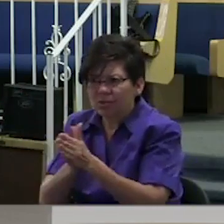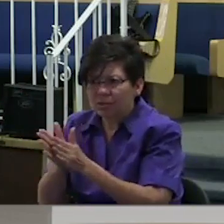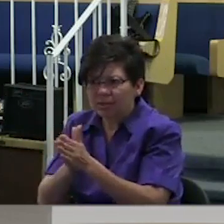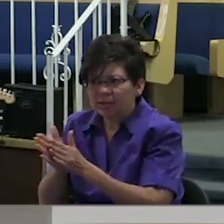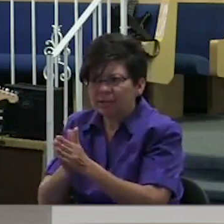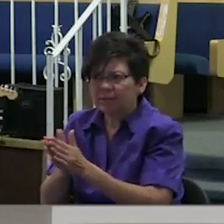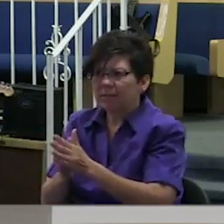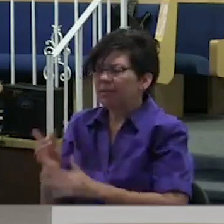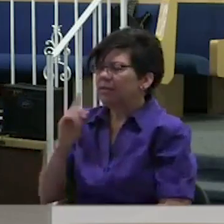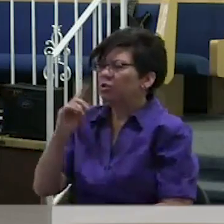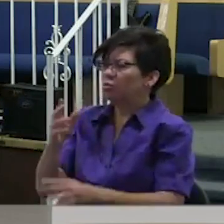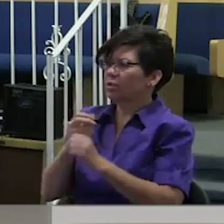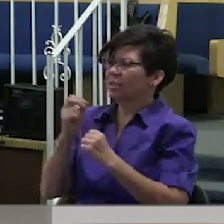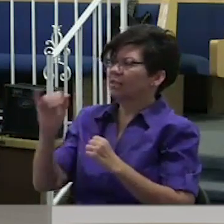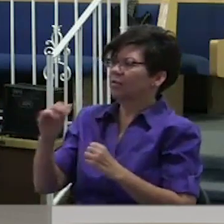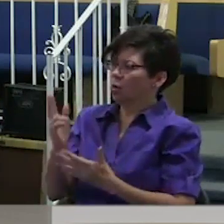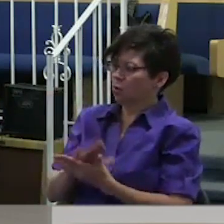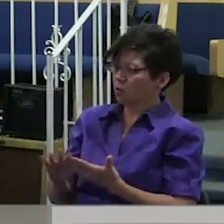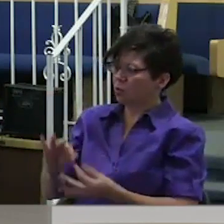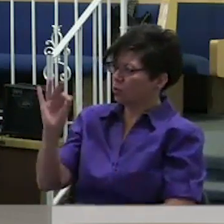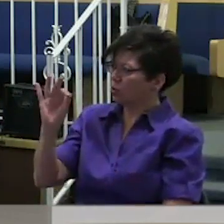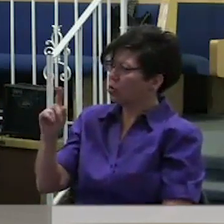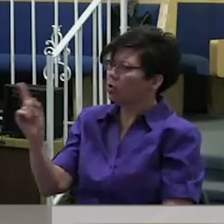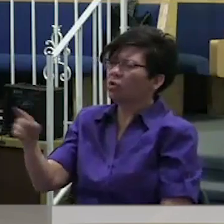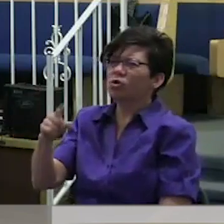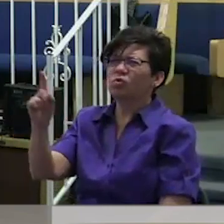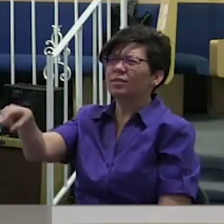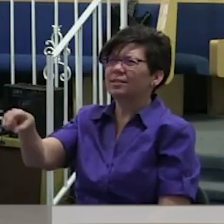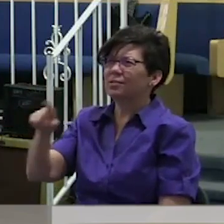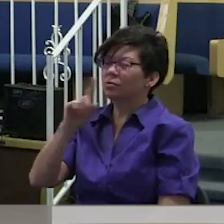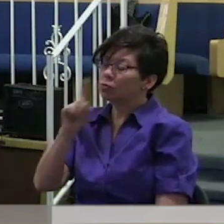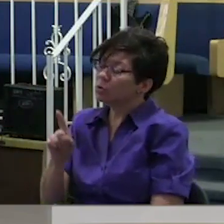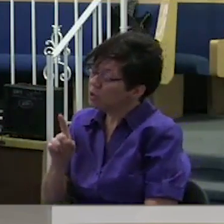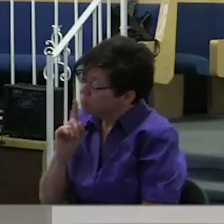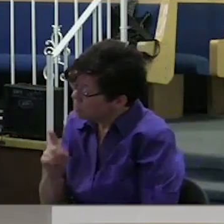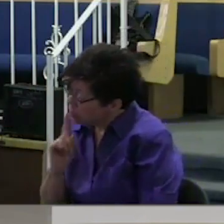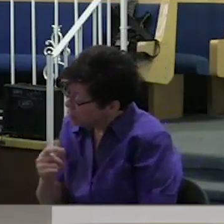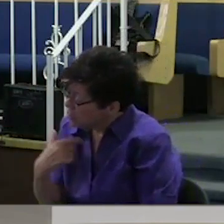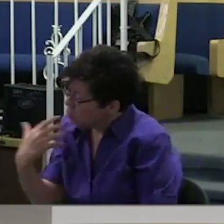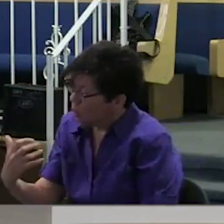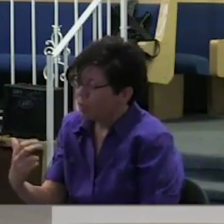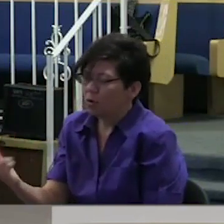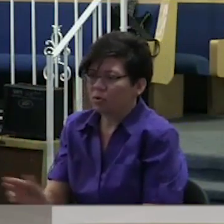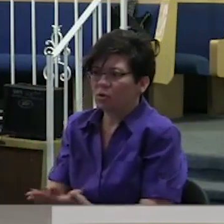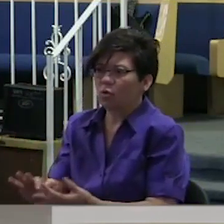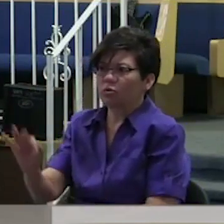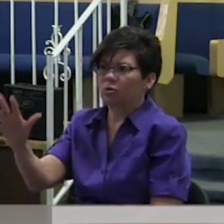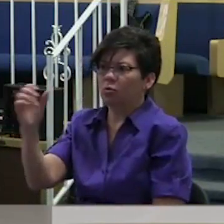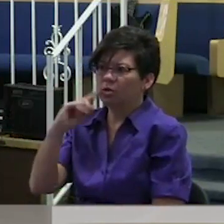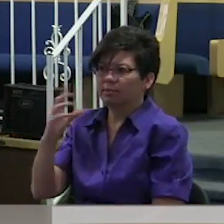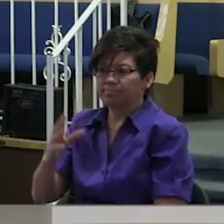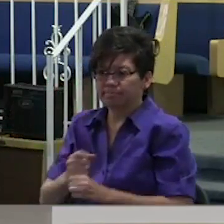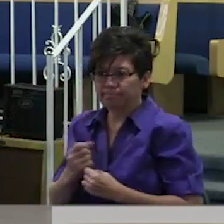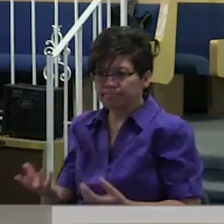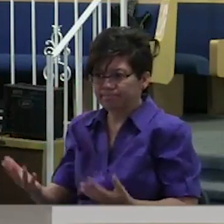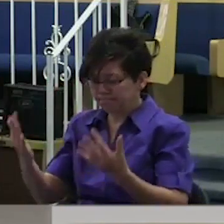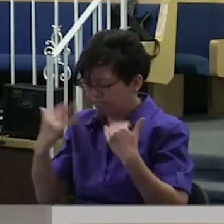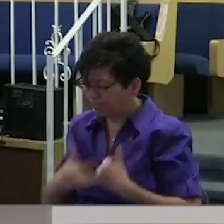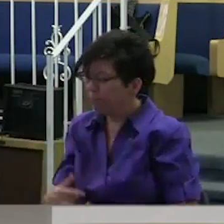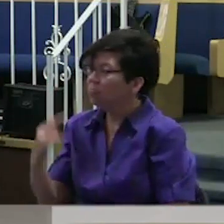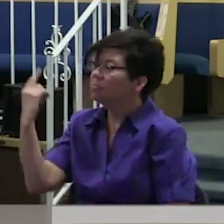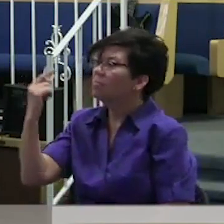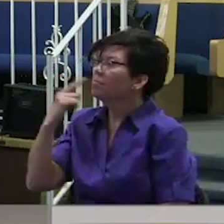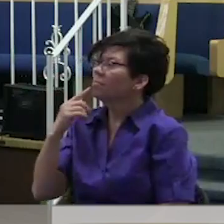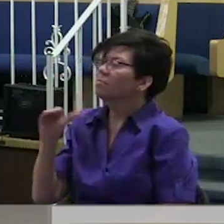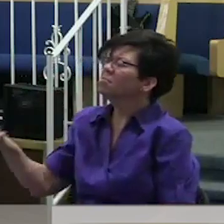passionate to receive the Holy Ghost. You got to really want the Holy Ghost if you want to receive it. Somebody ask